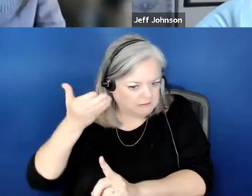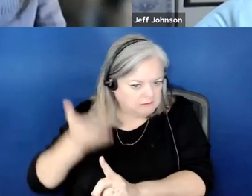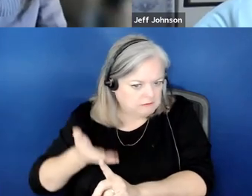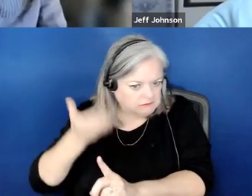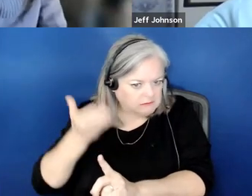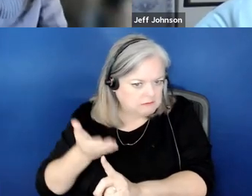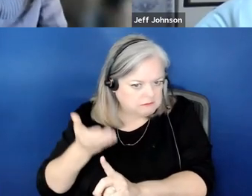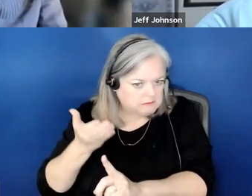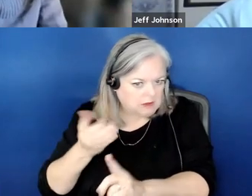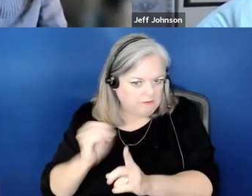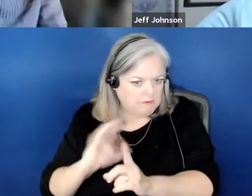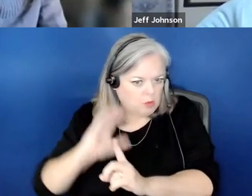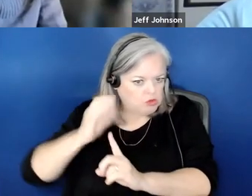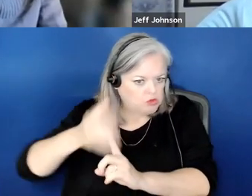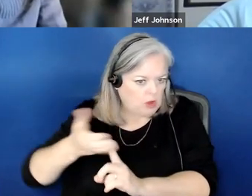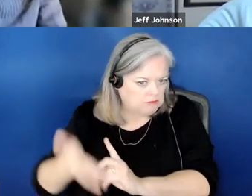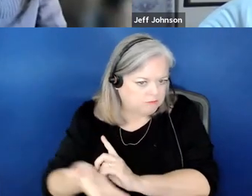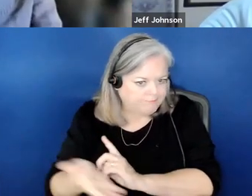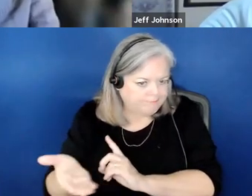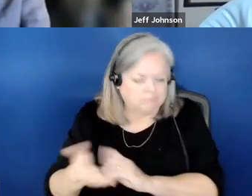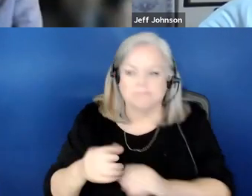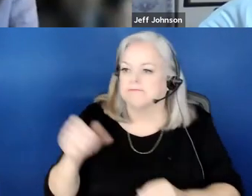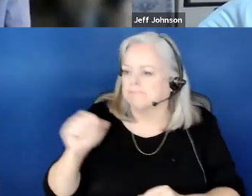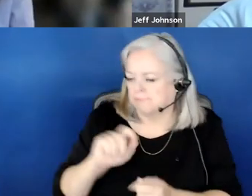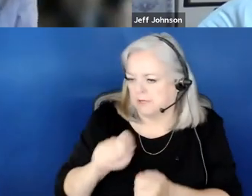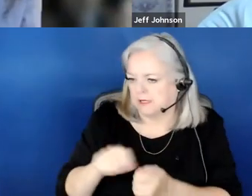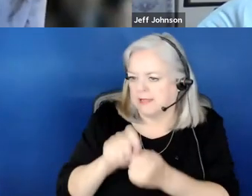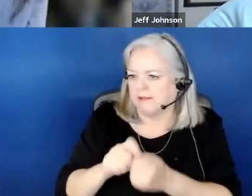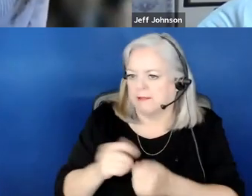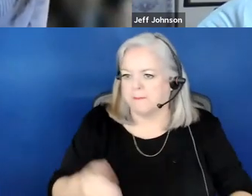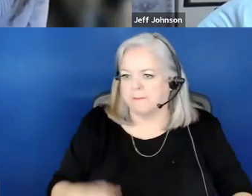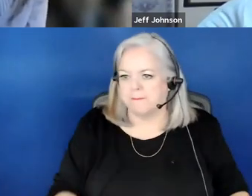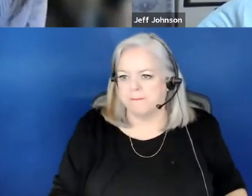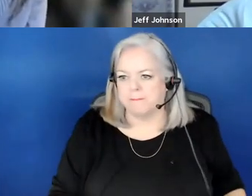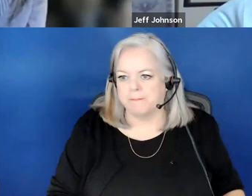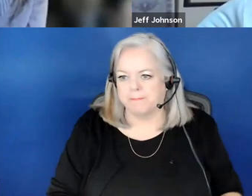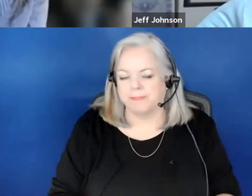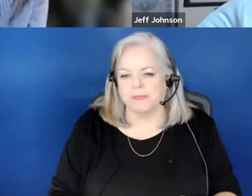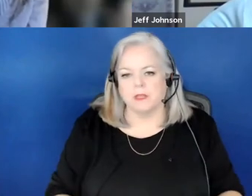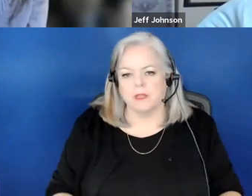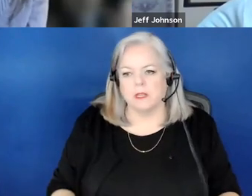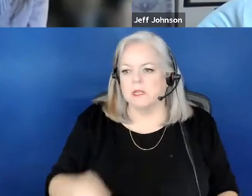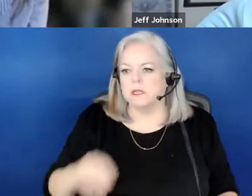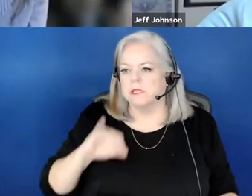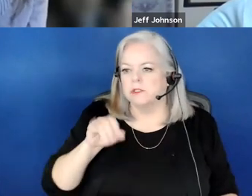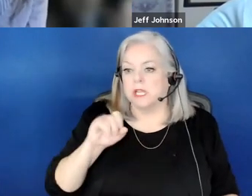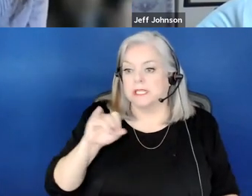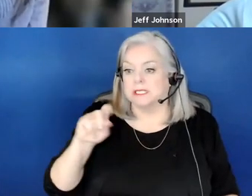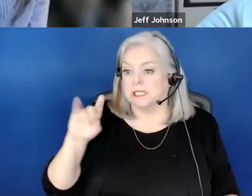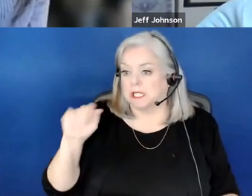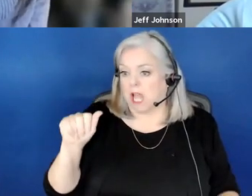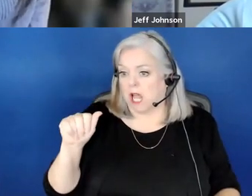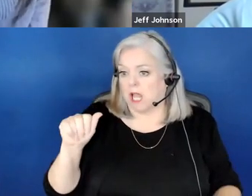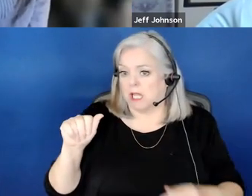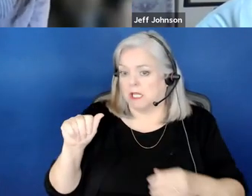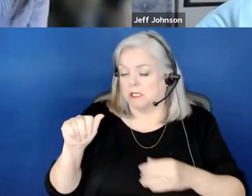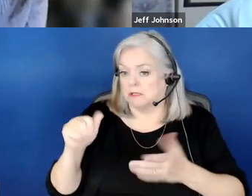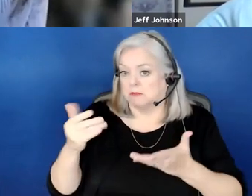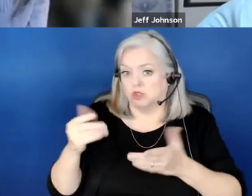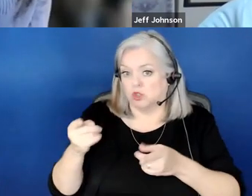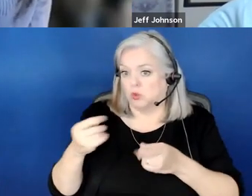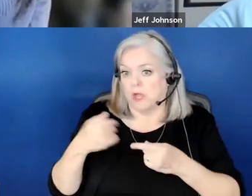persona. Exactly. So, Jessica, how about you? Did you have any kind of immediate